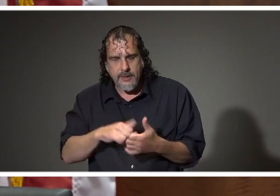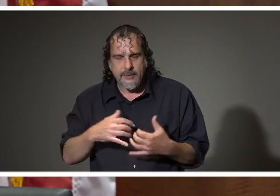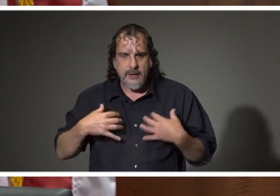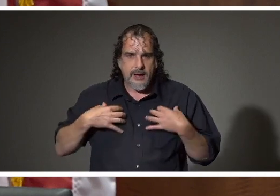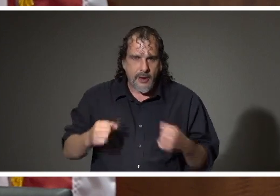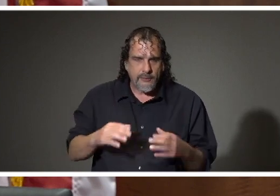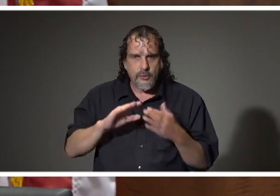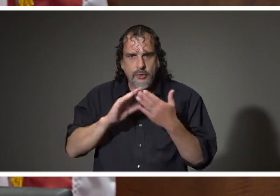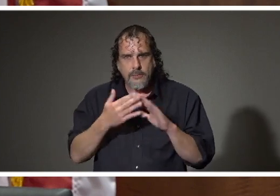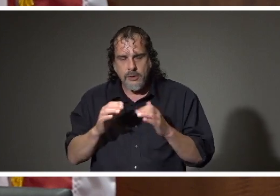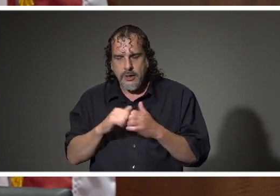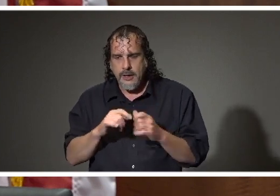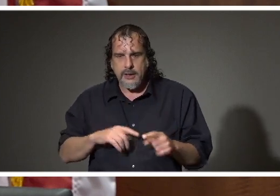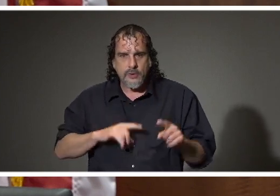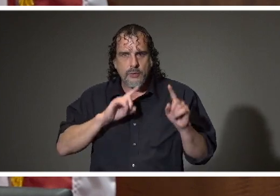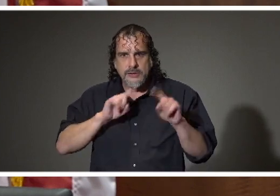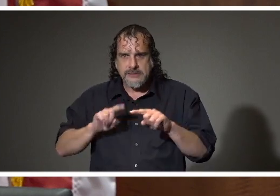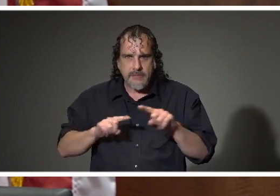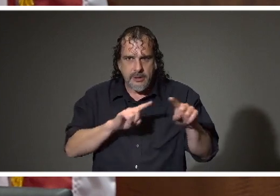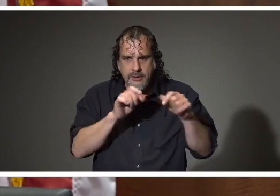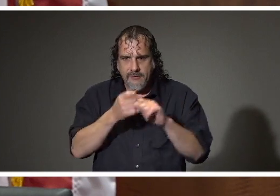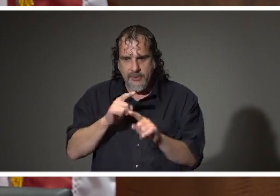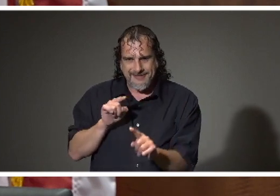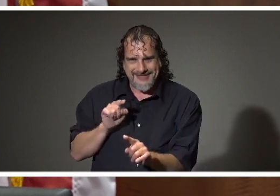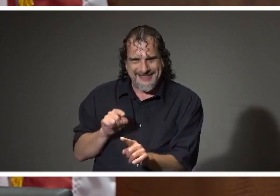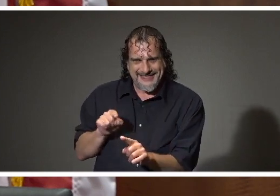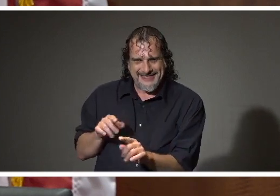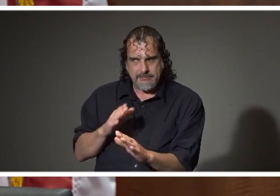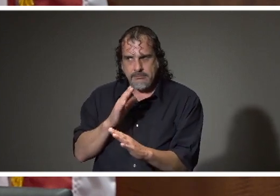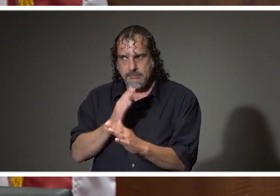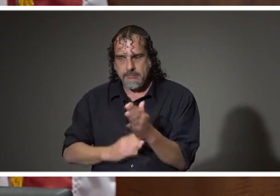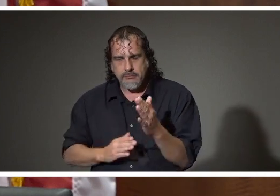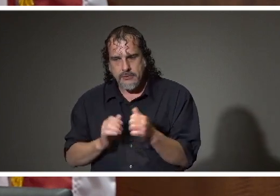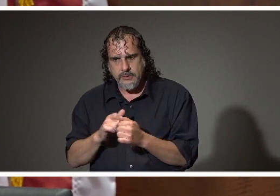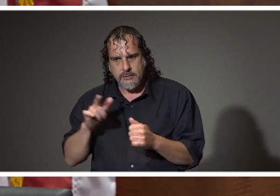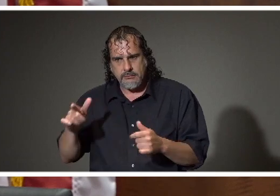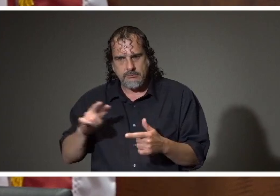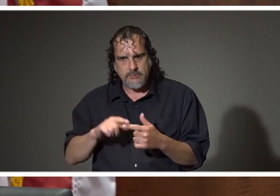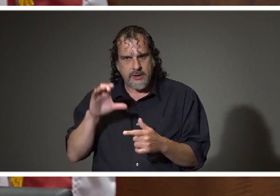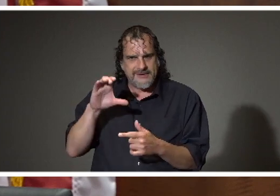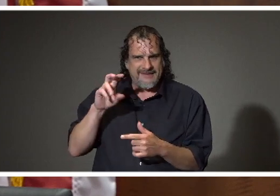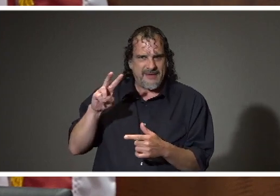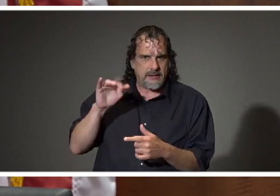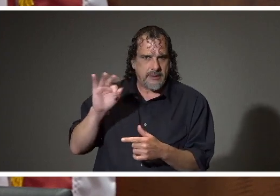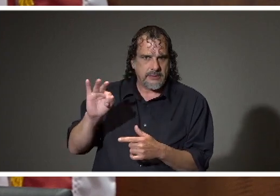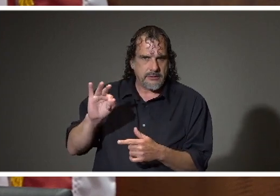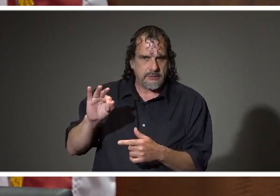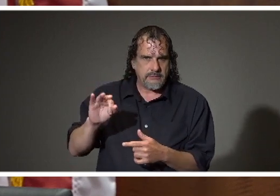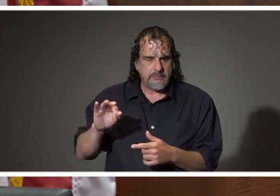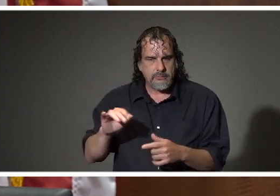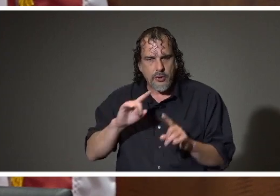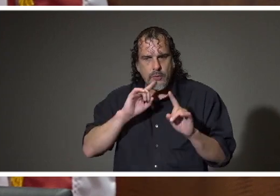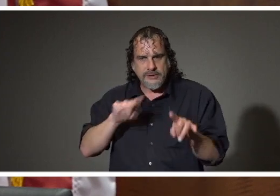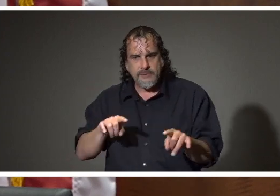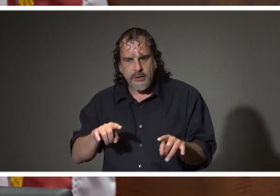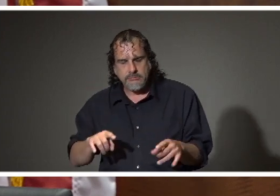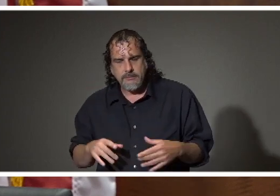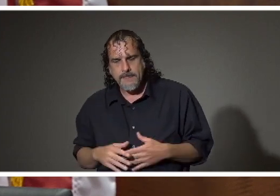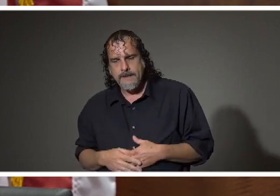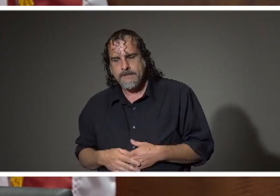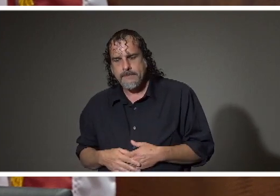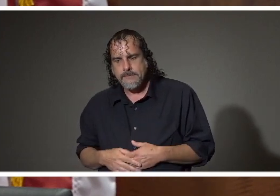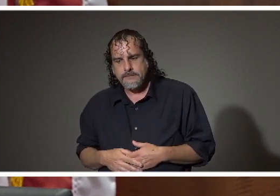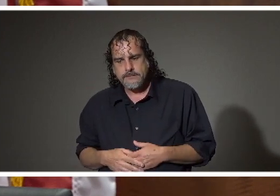and the response from that part of the COVID-19 response effort.